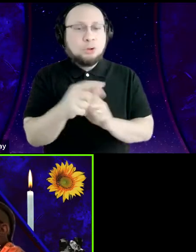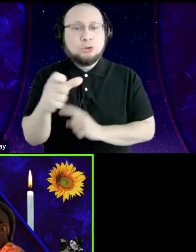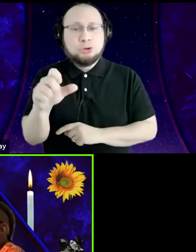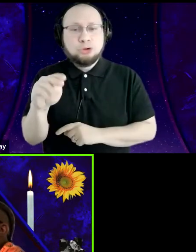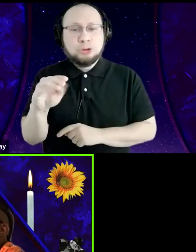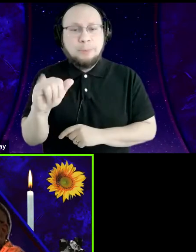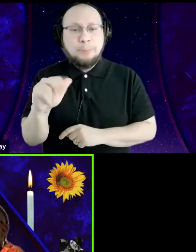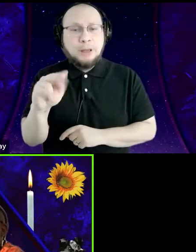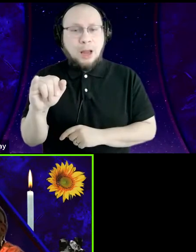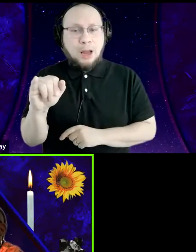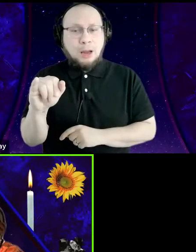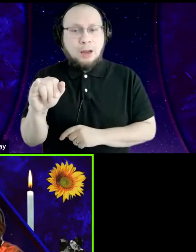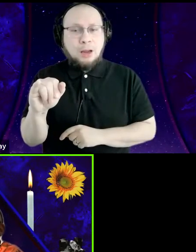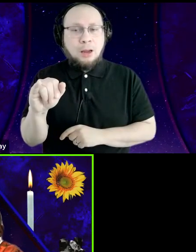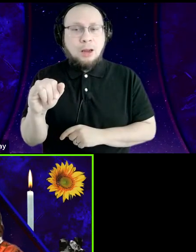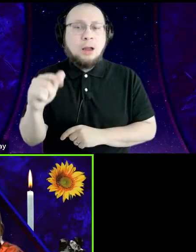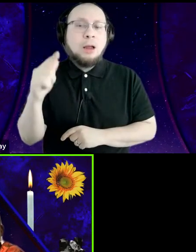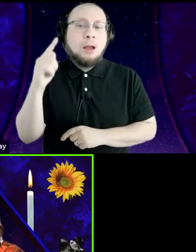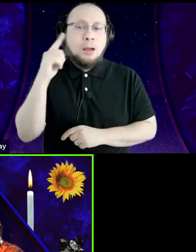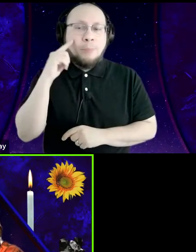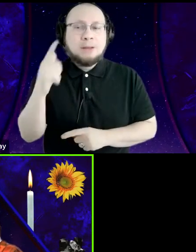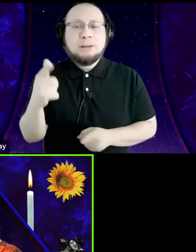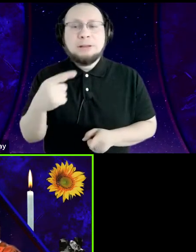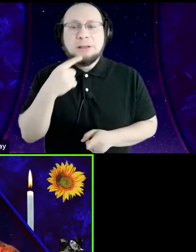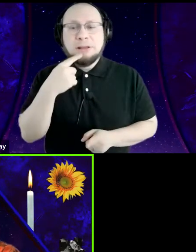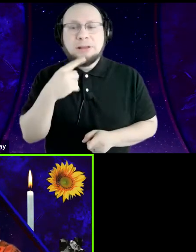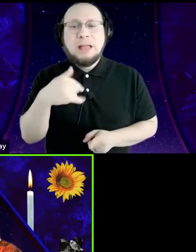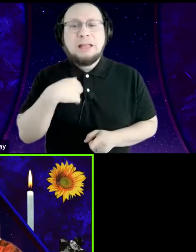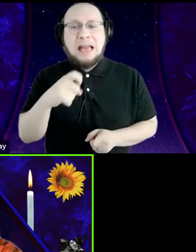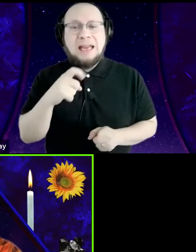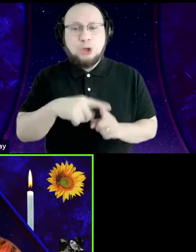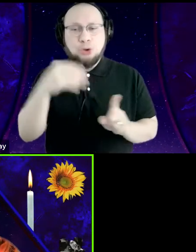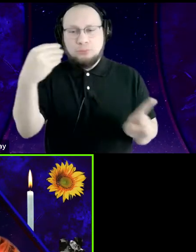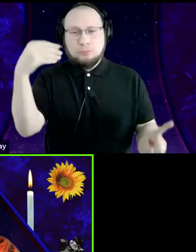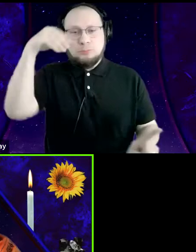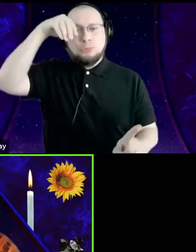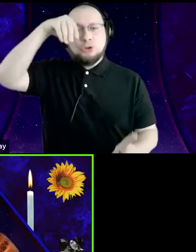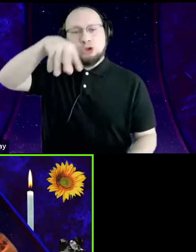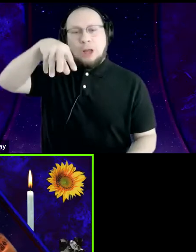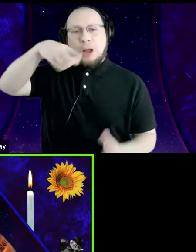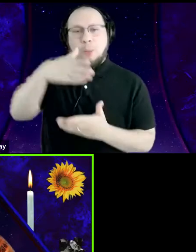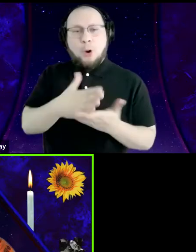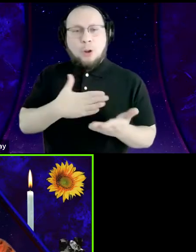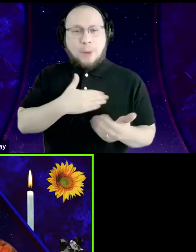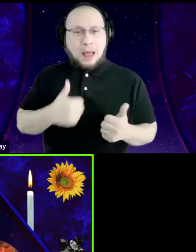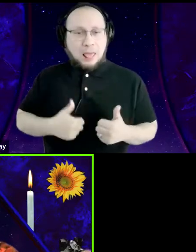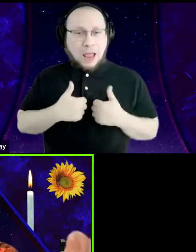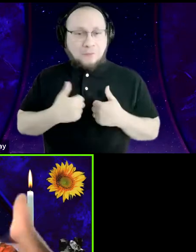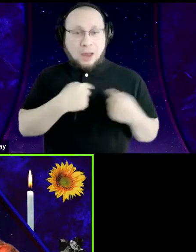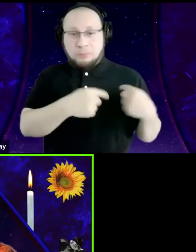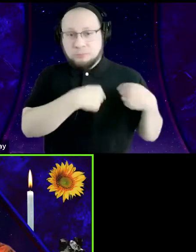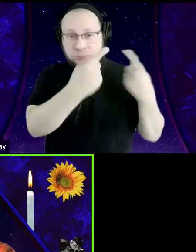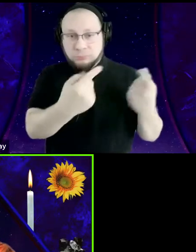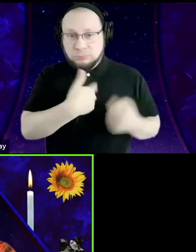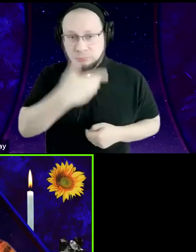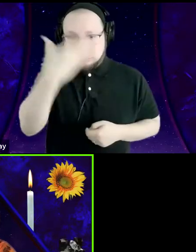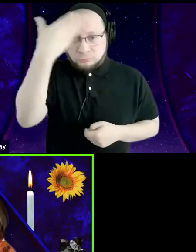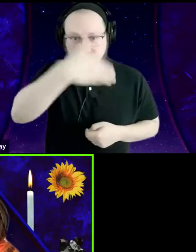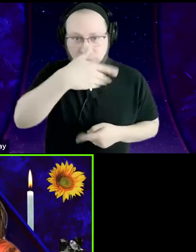to highlight my intuition. It needs to highlight parts of my life that I haven't been paying attention to before. So to like get